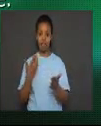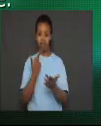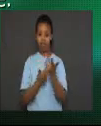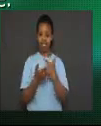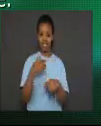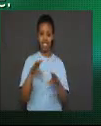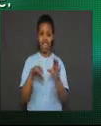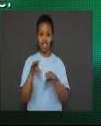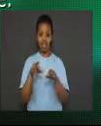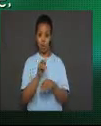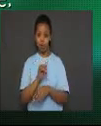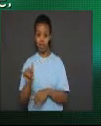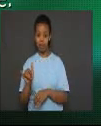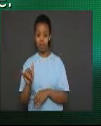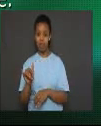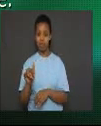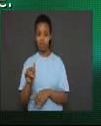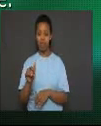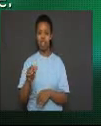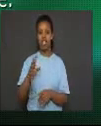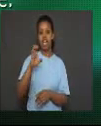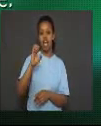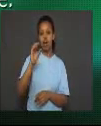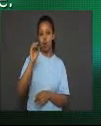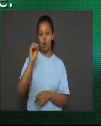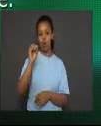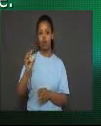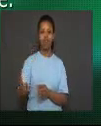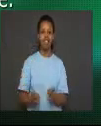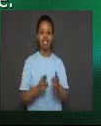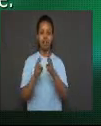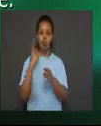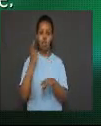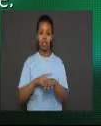lessons, ecosystems are always changing.